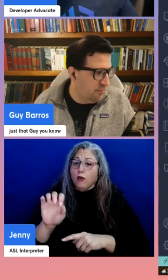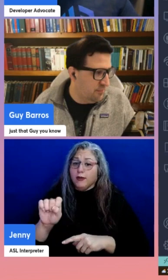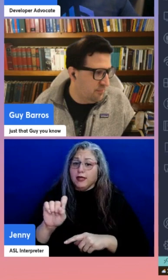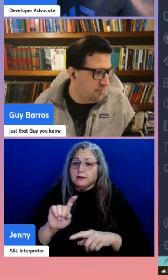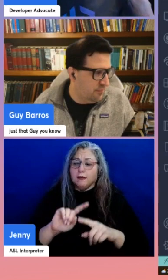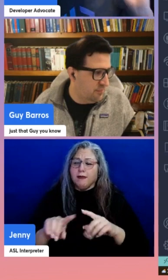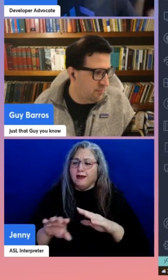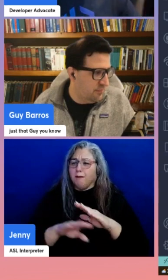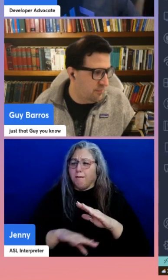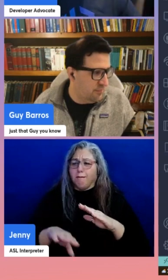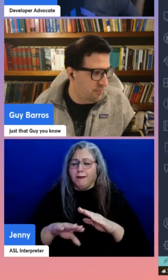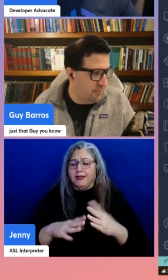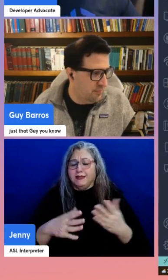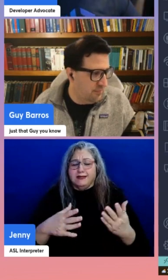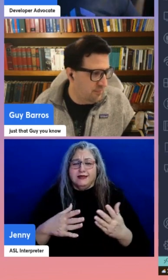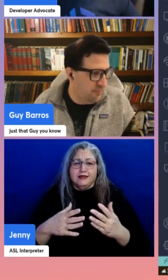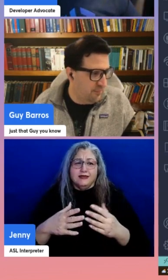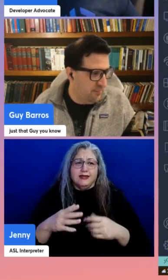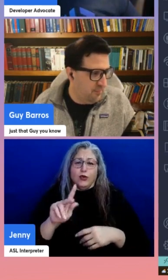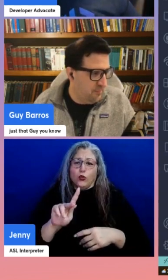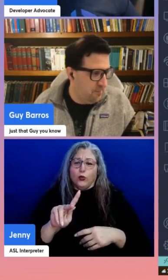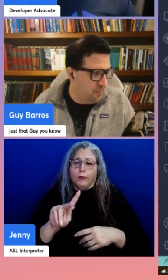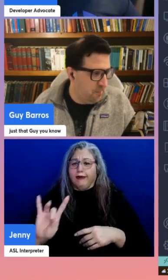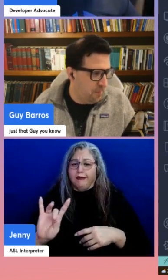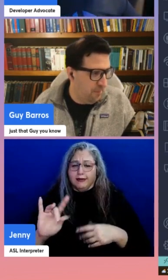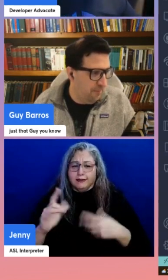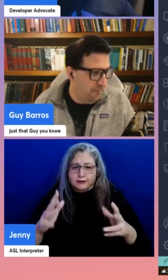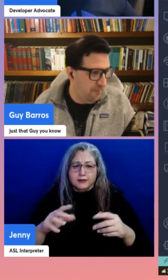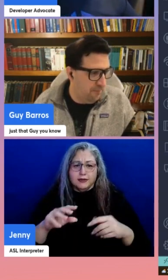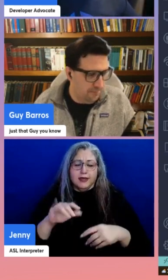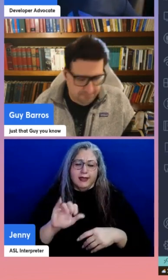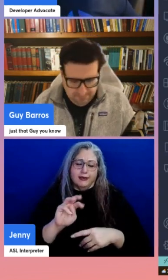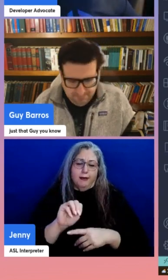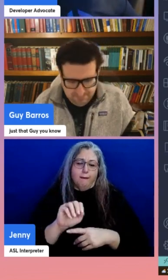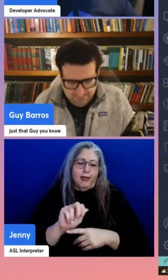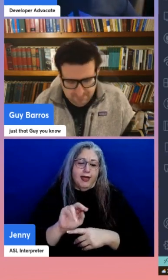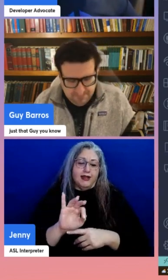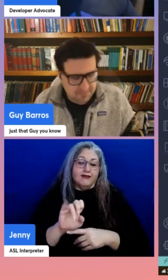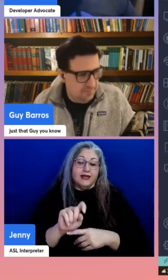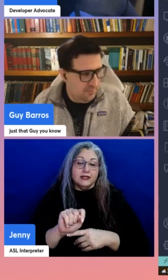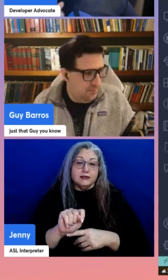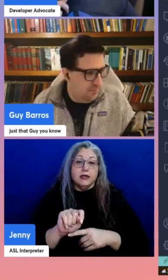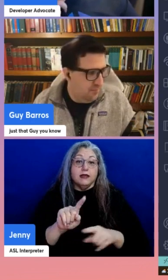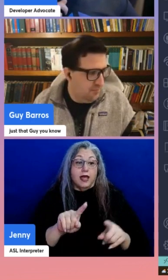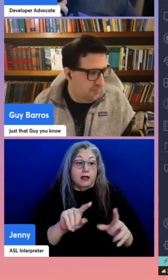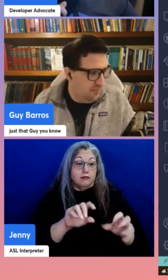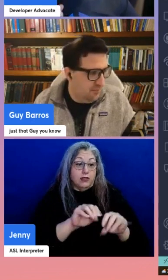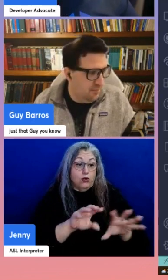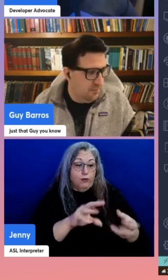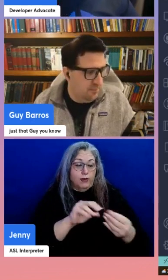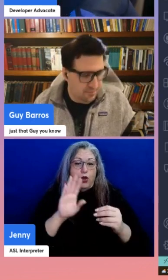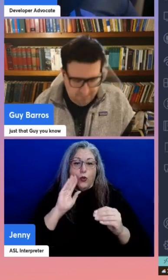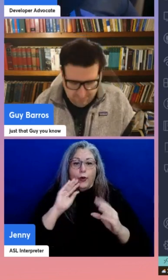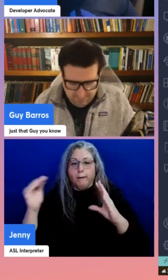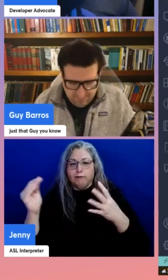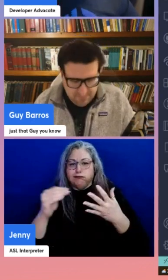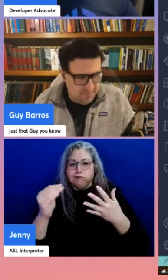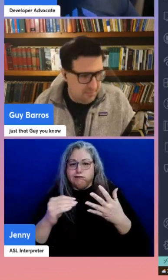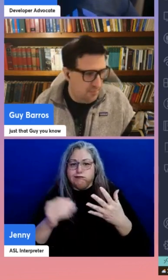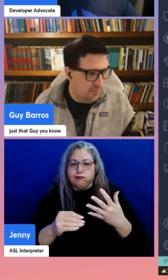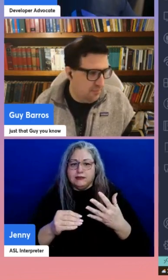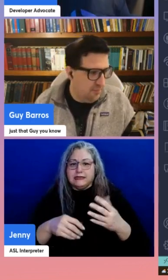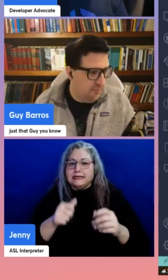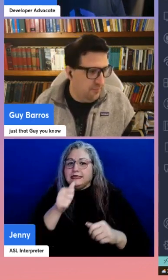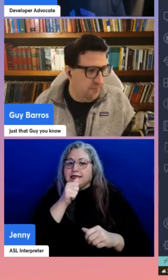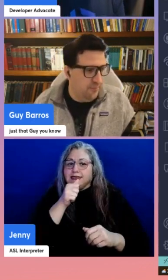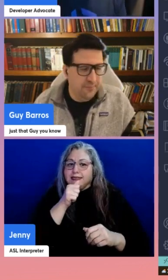basically just a sort of Kubernetes manifest. And we're going to take this deployment and we're going to inject some secrets to it. Now, when you're